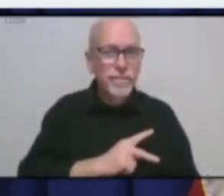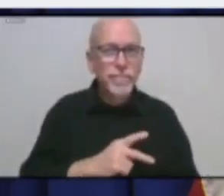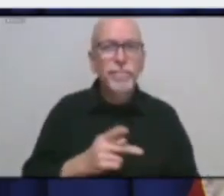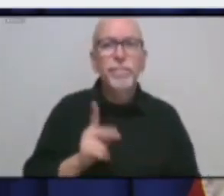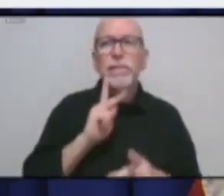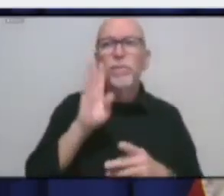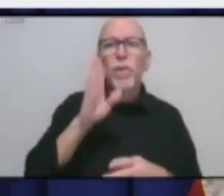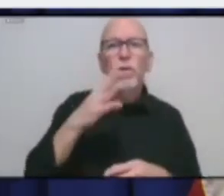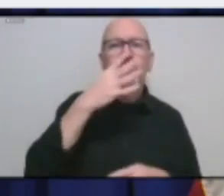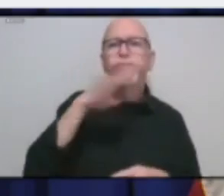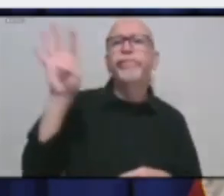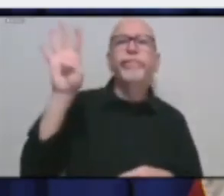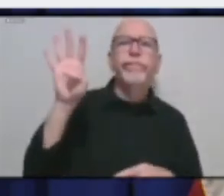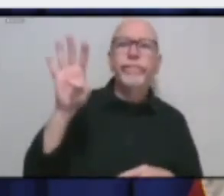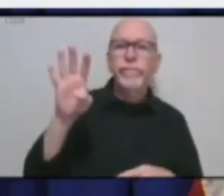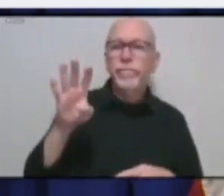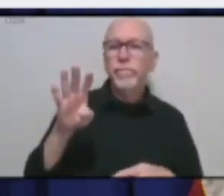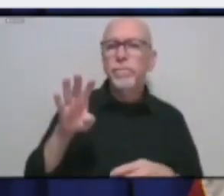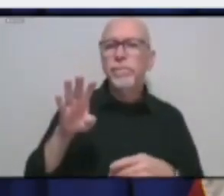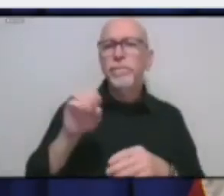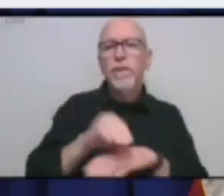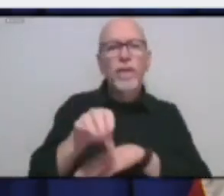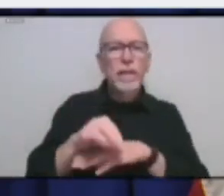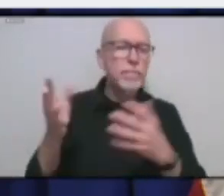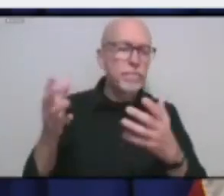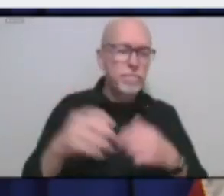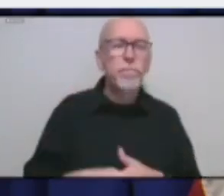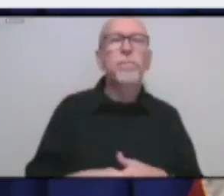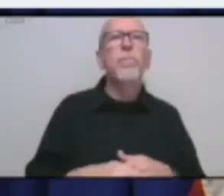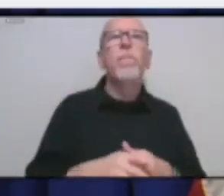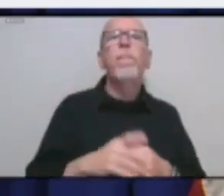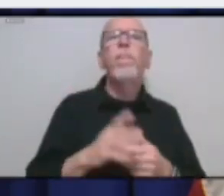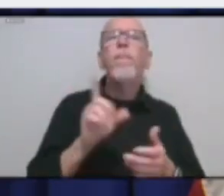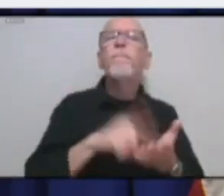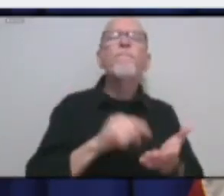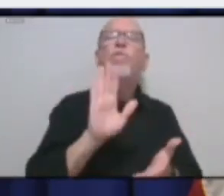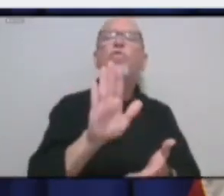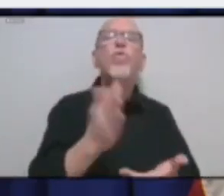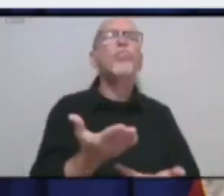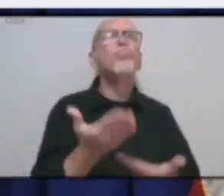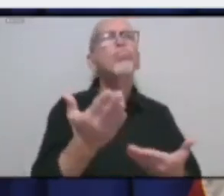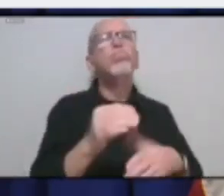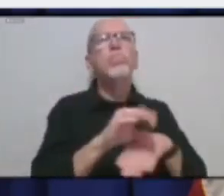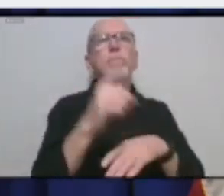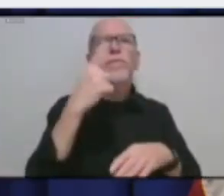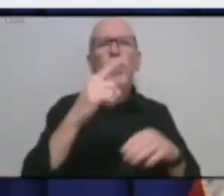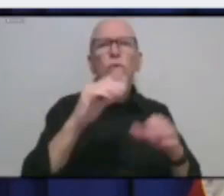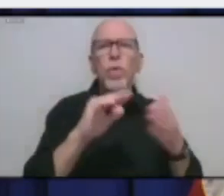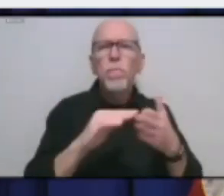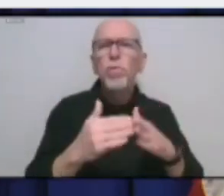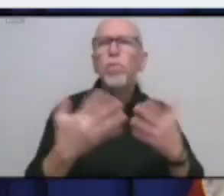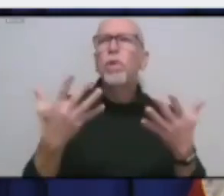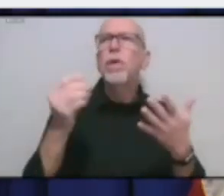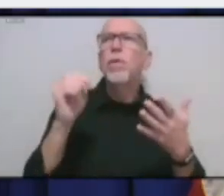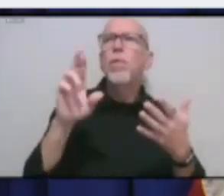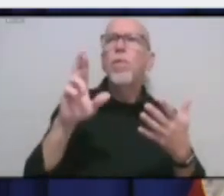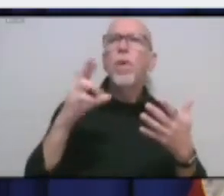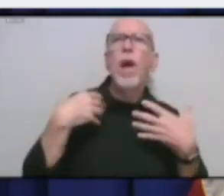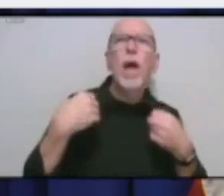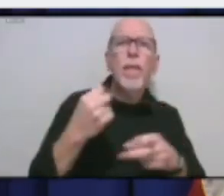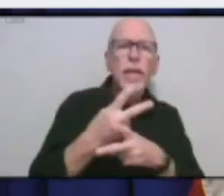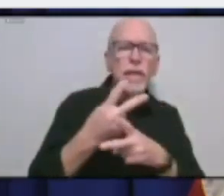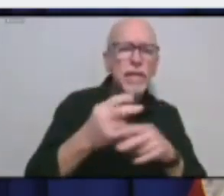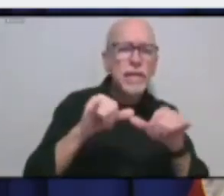just ignoring all of the advice. What advice do you have for communities and healthcare systems who are sort